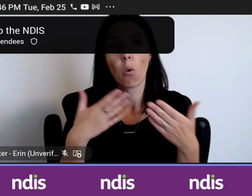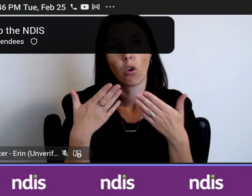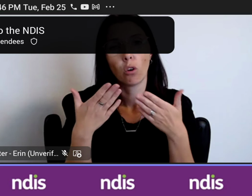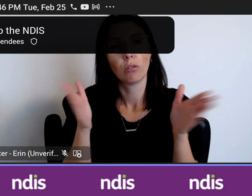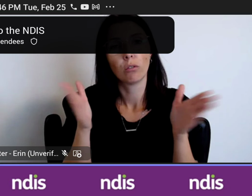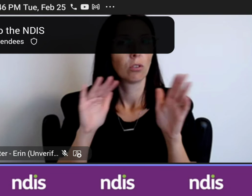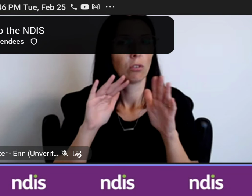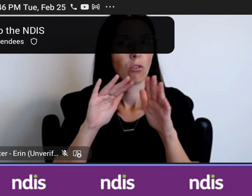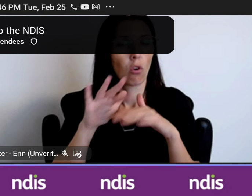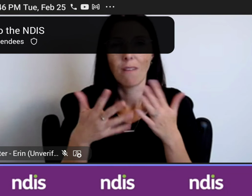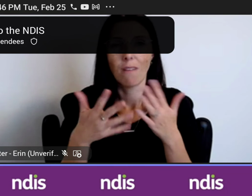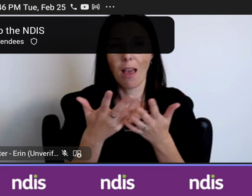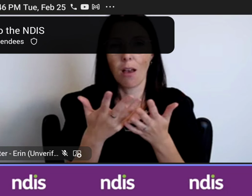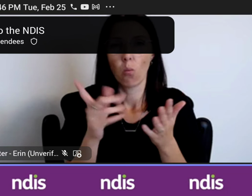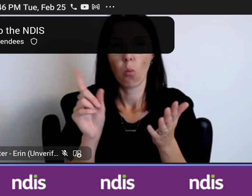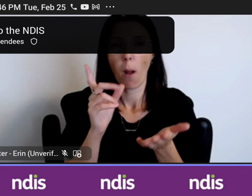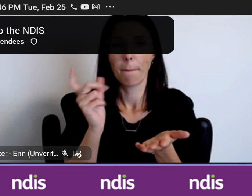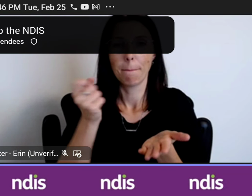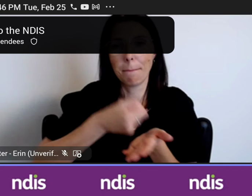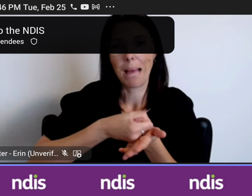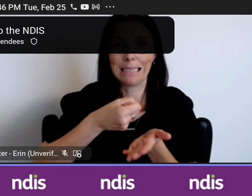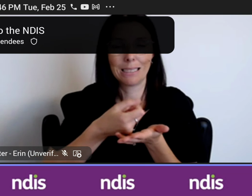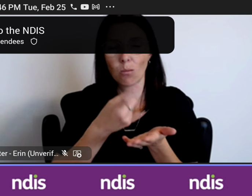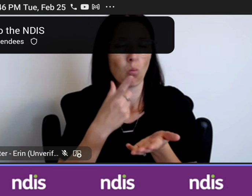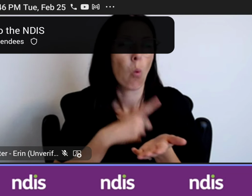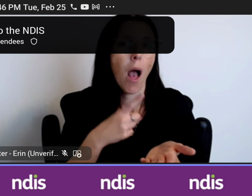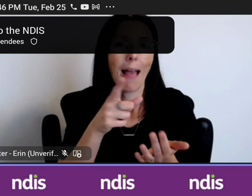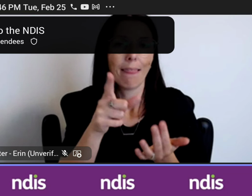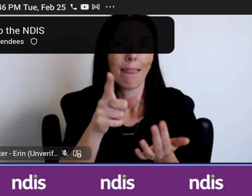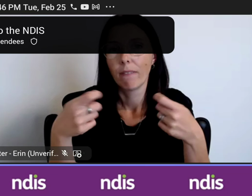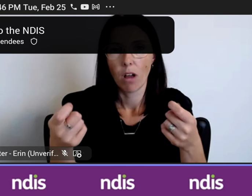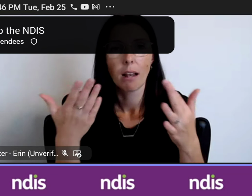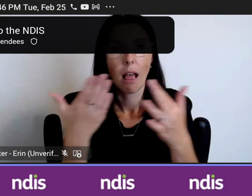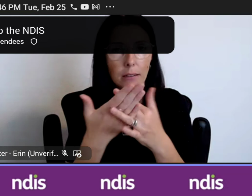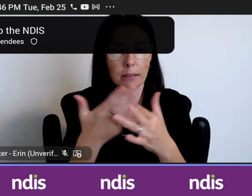their access. So as Rodney mentioned,